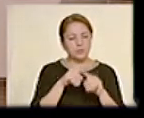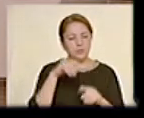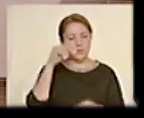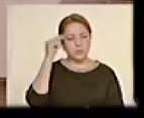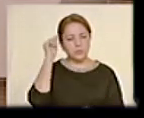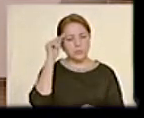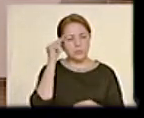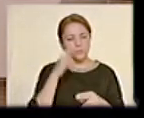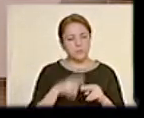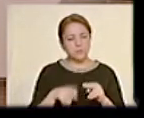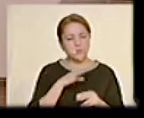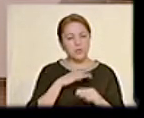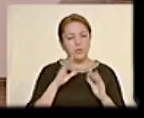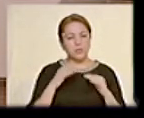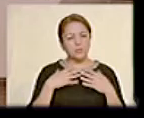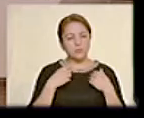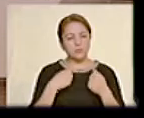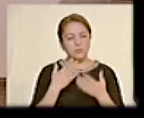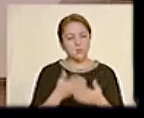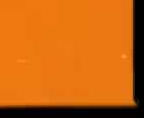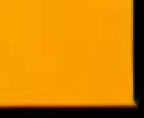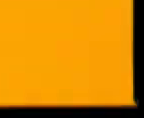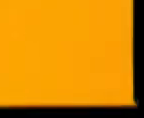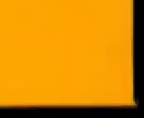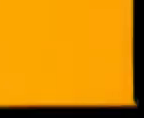yakuniga yetdi. Xayr, salomat bo'ling.